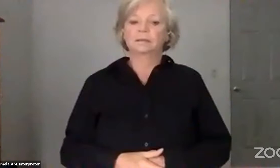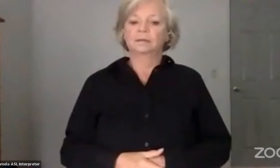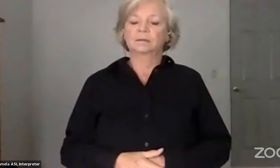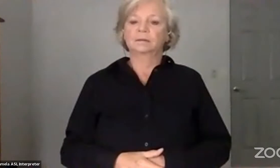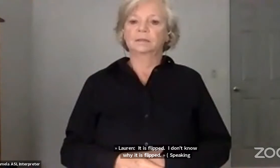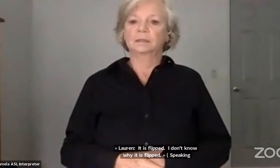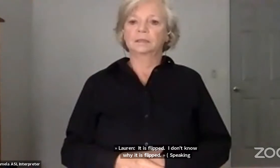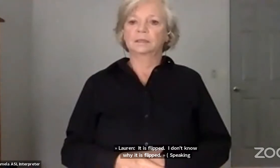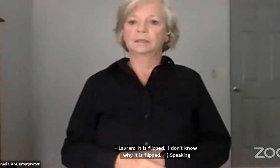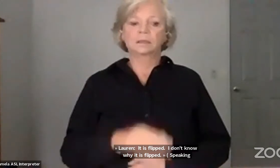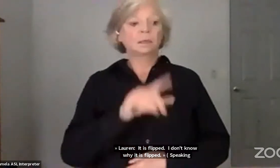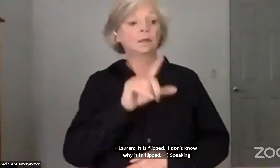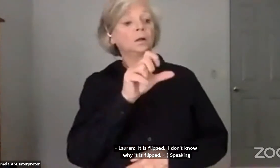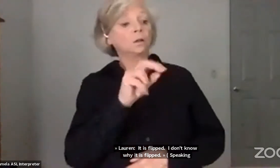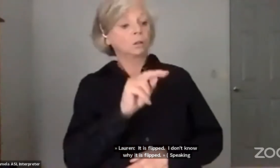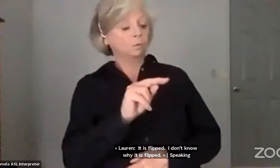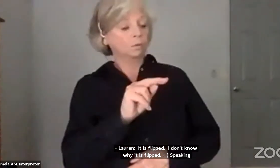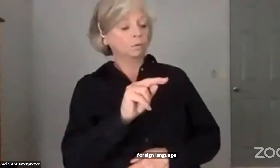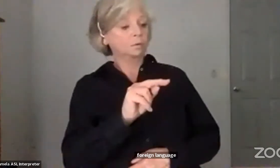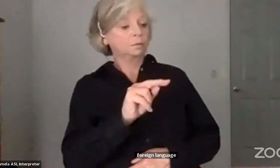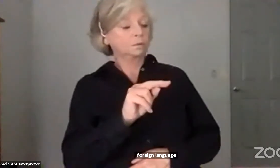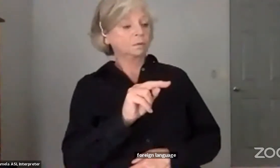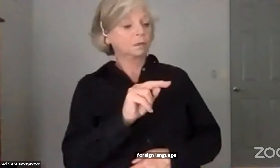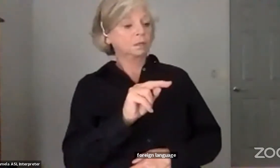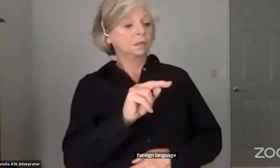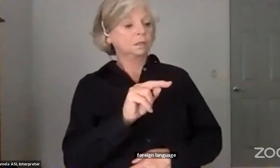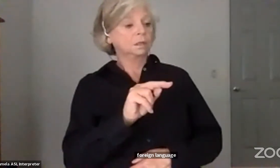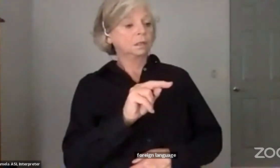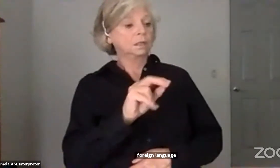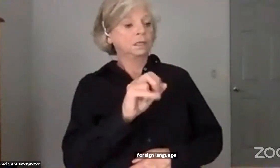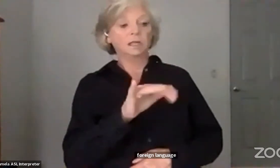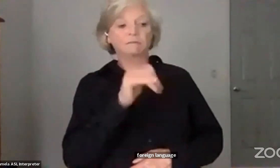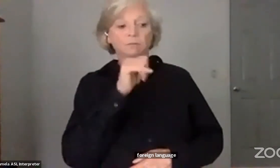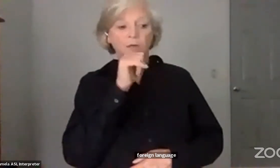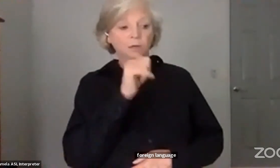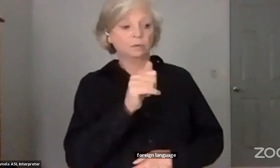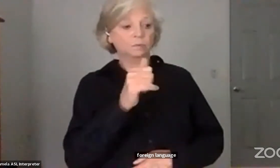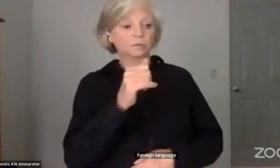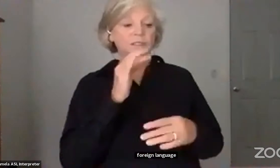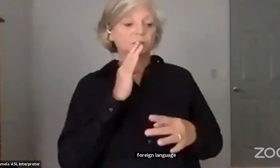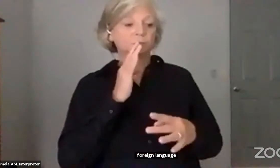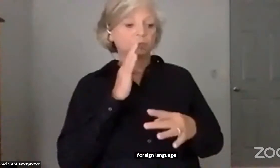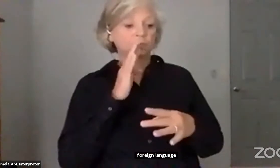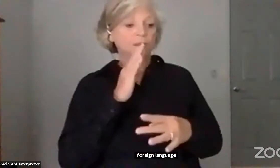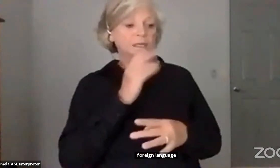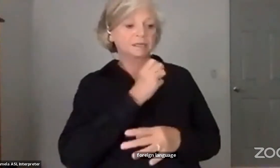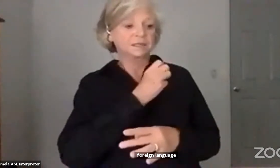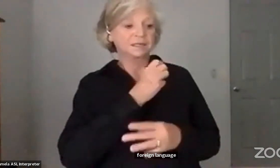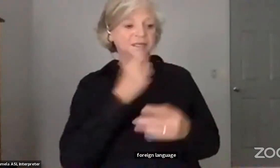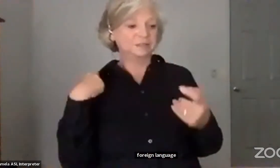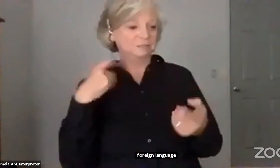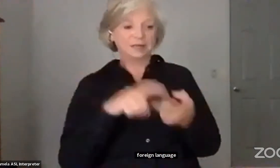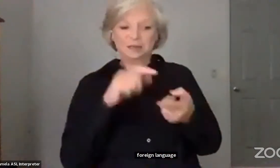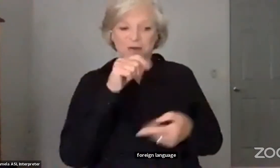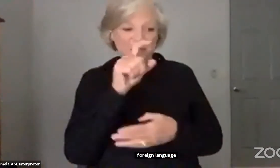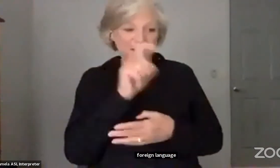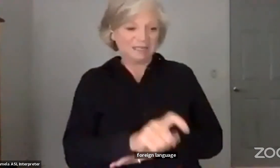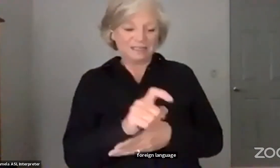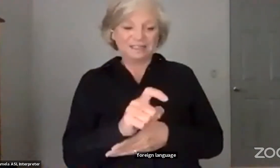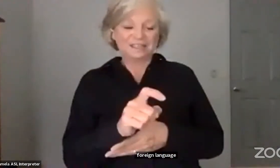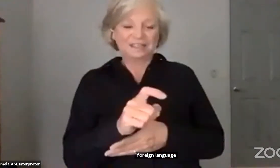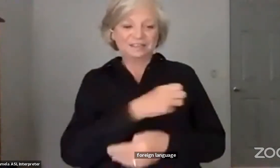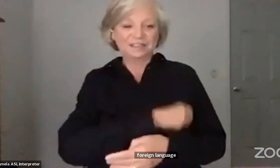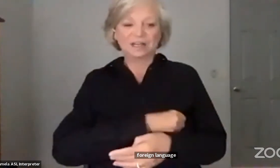Well, Lauren, would it work if those of us who don't speak Spanish, we should be the ones apologizing, would it work for us to go to